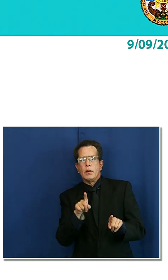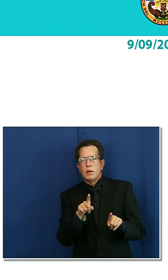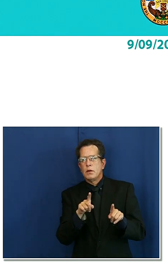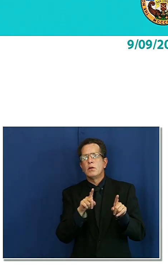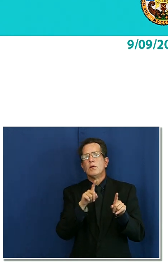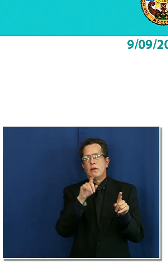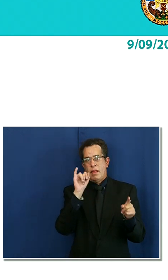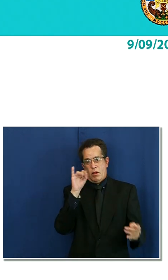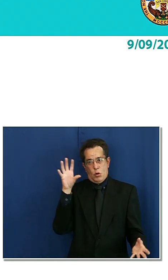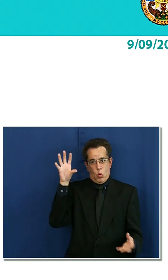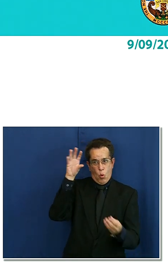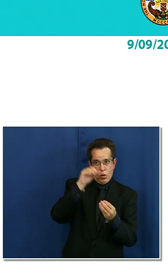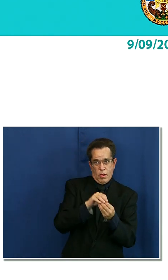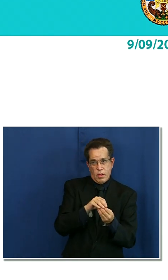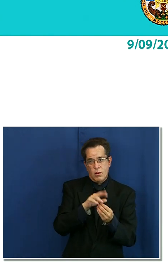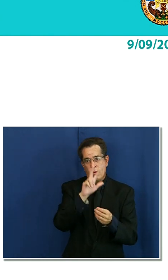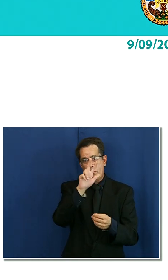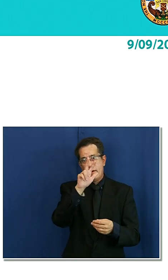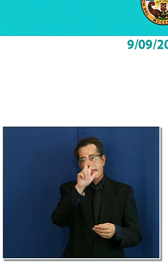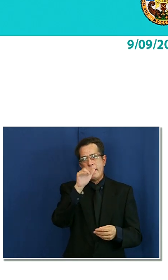3,237 total hospitalizations